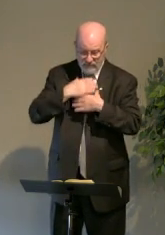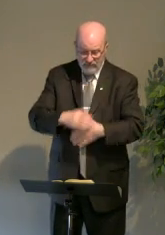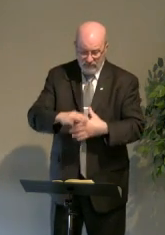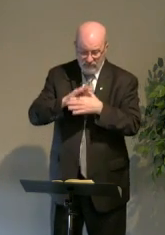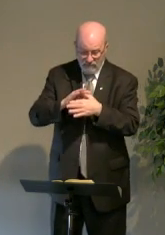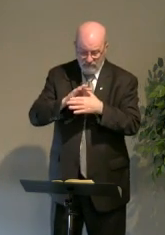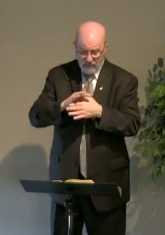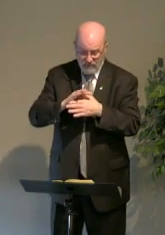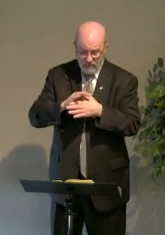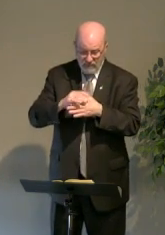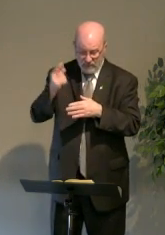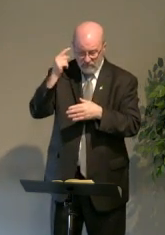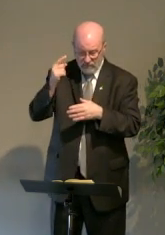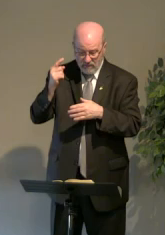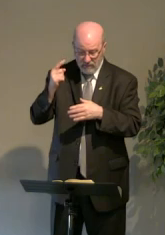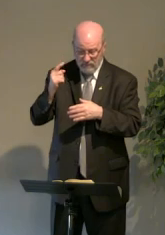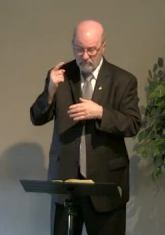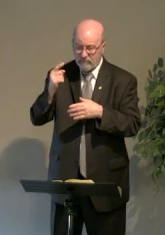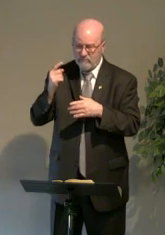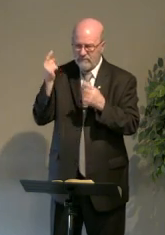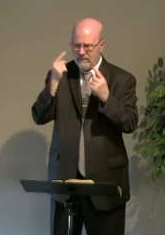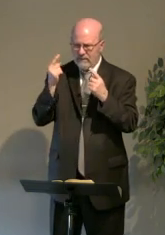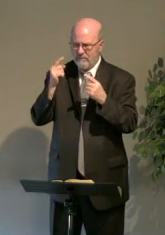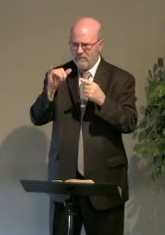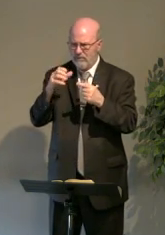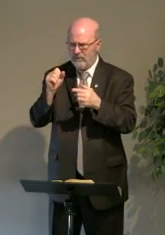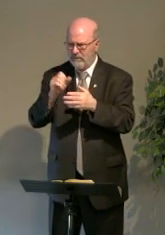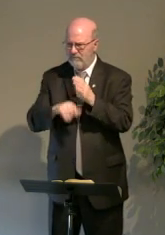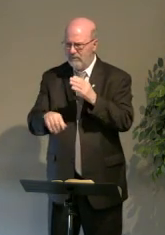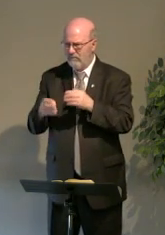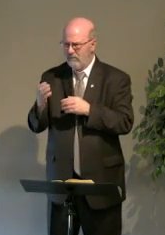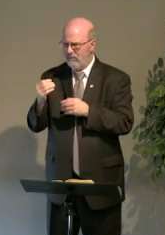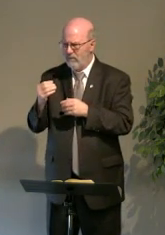of the flesh and of the mind. That makes me think of